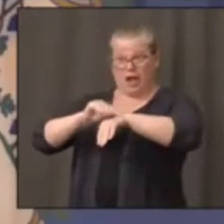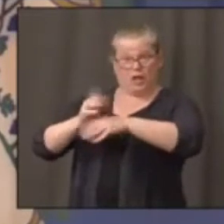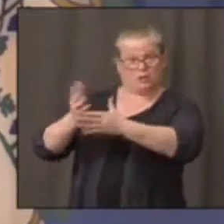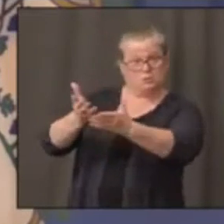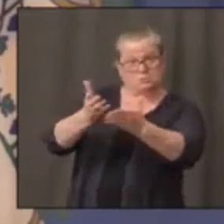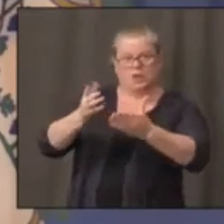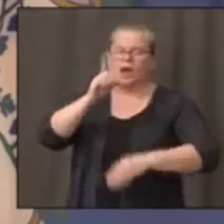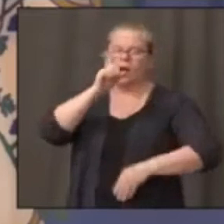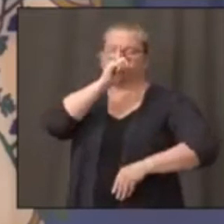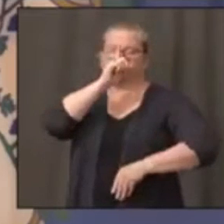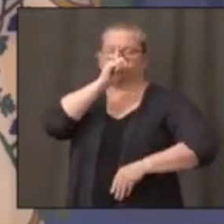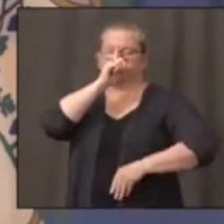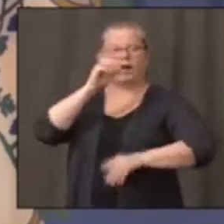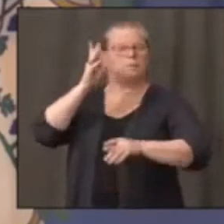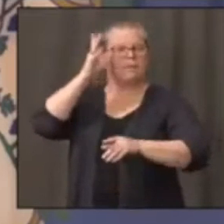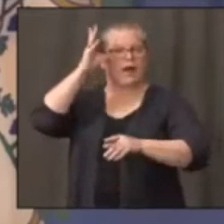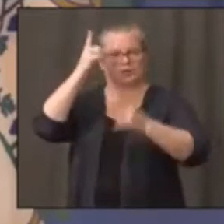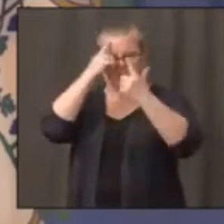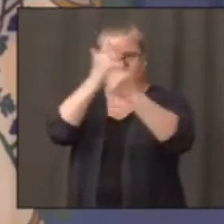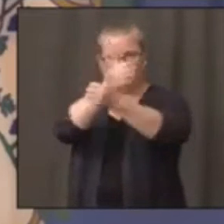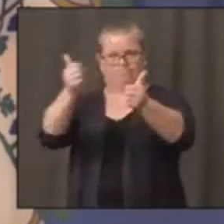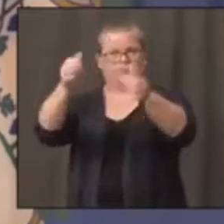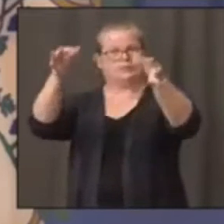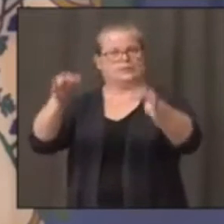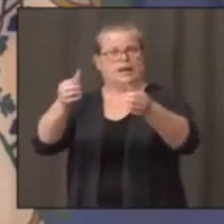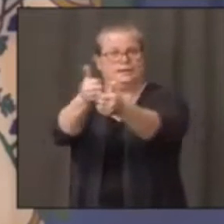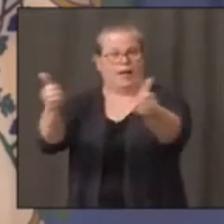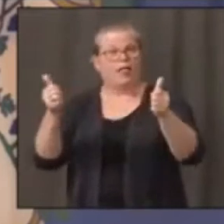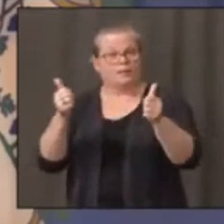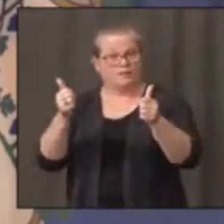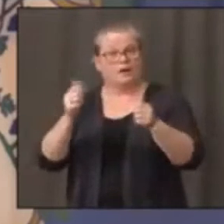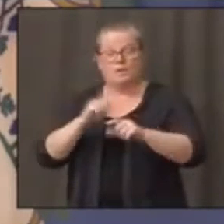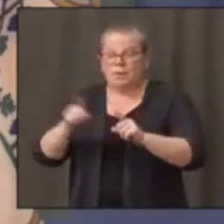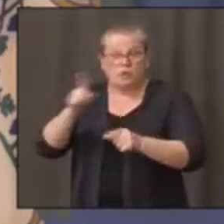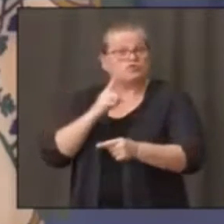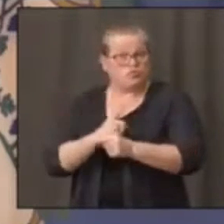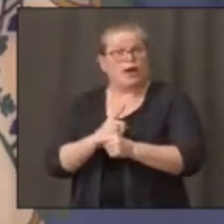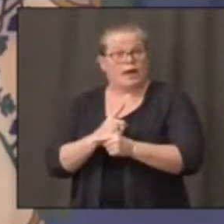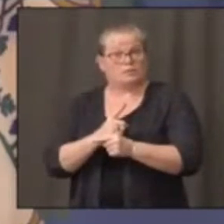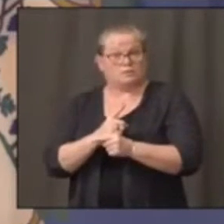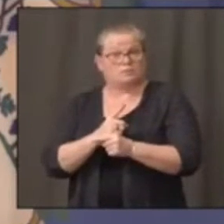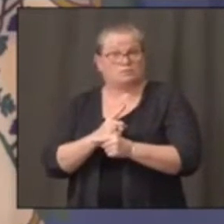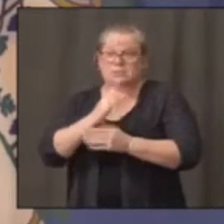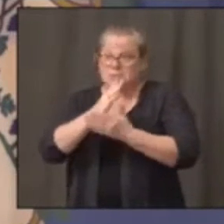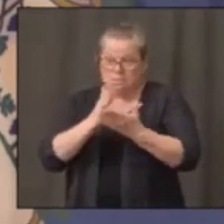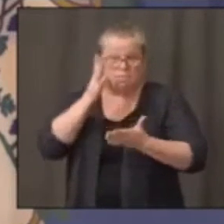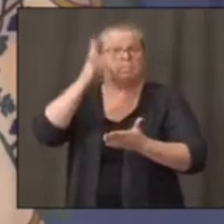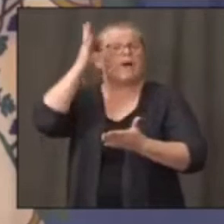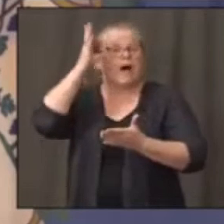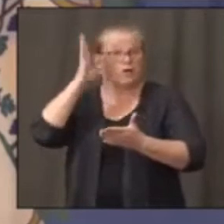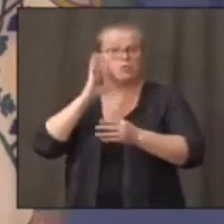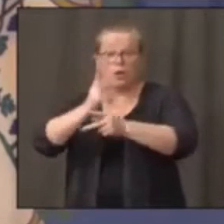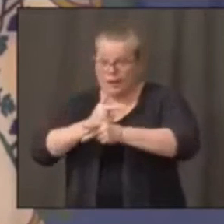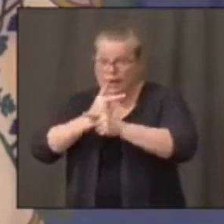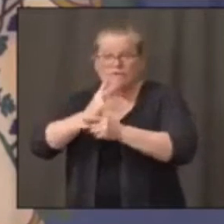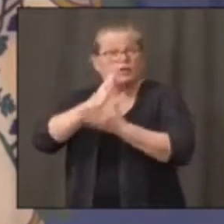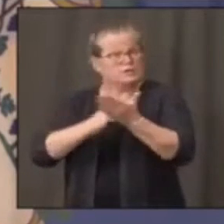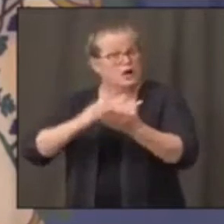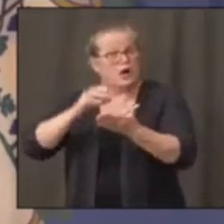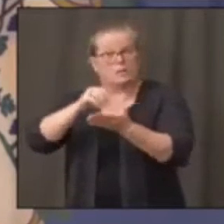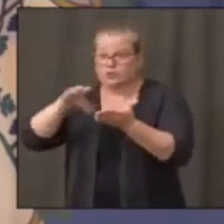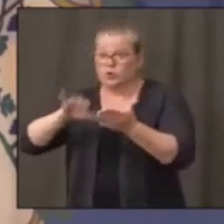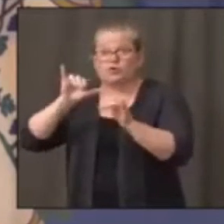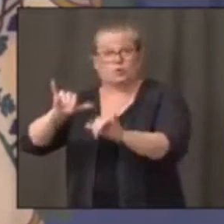you're sort of right. I mean, in this sense that parents are going to be cautious. Some school kids are going to stay at home. That's going to open up